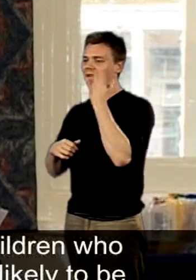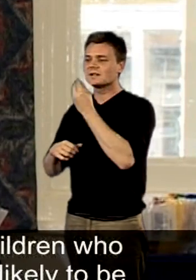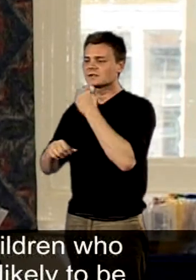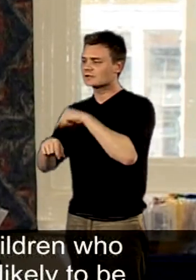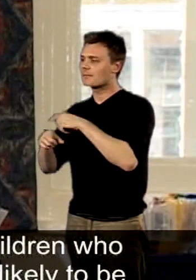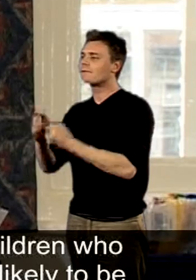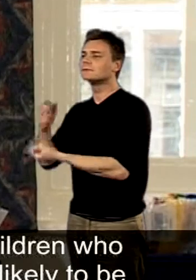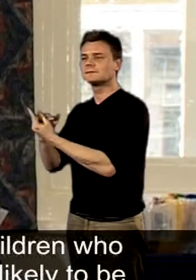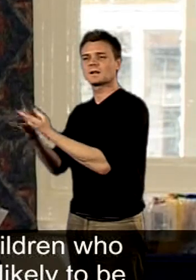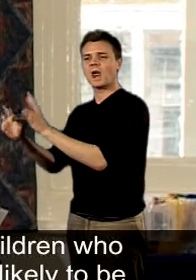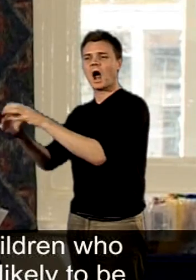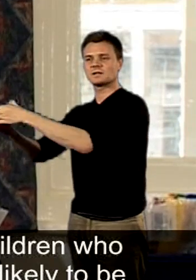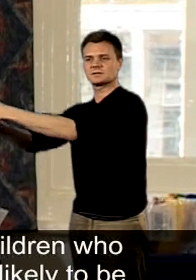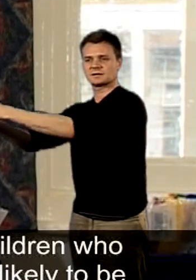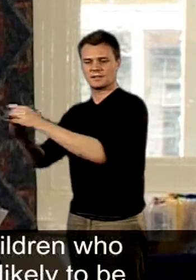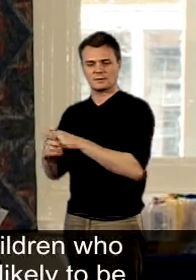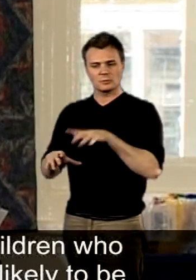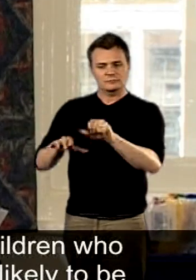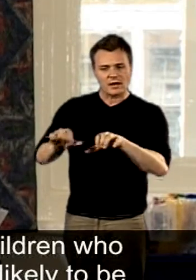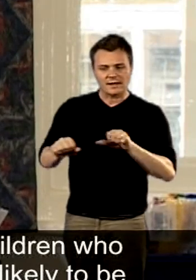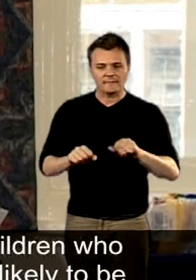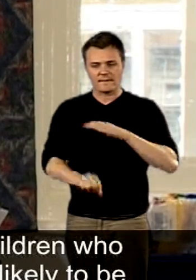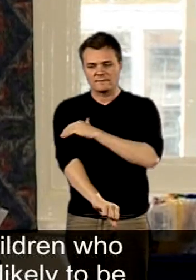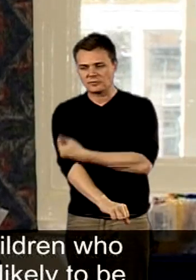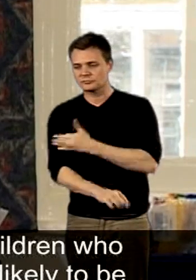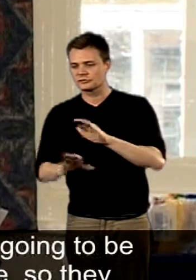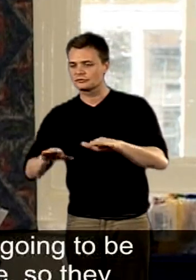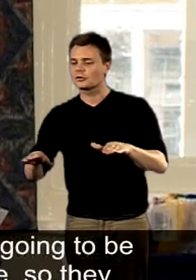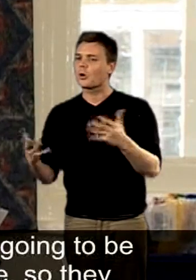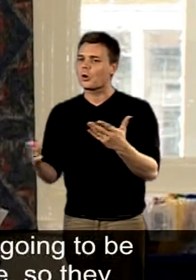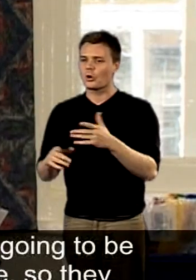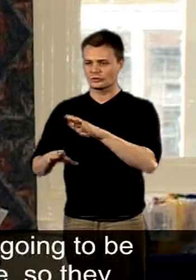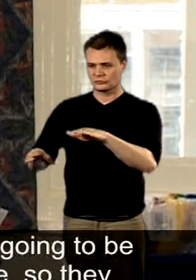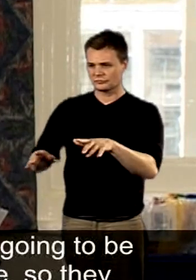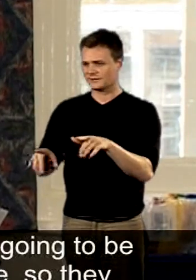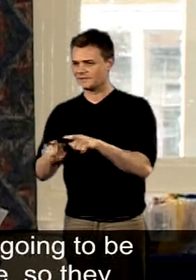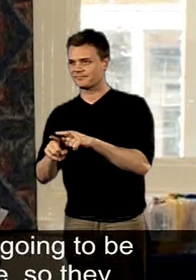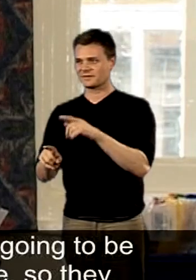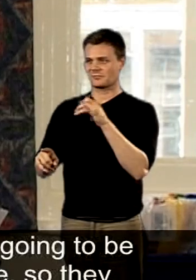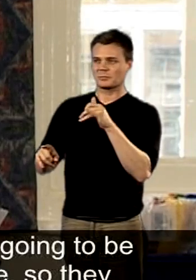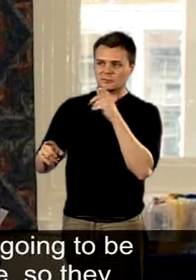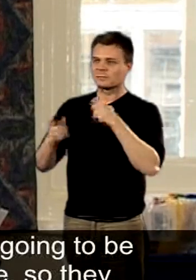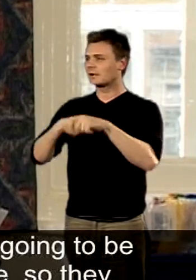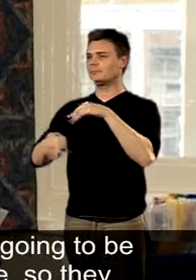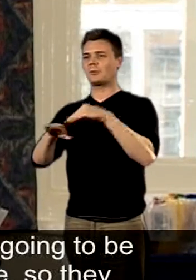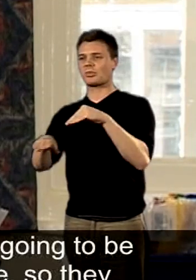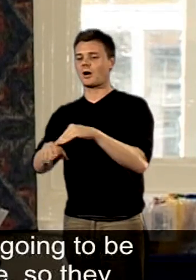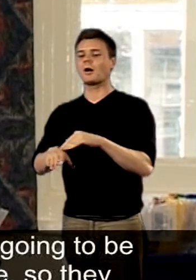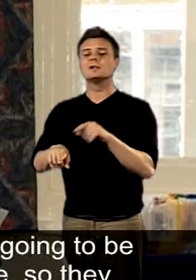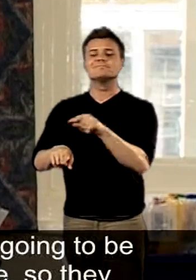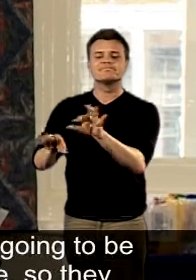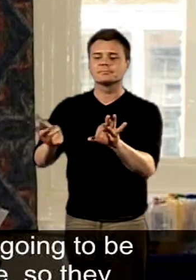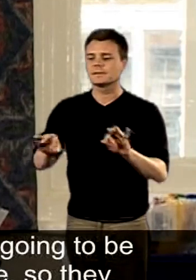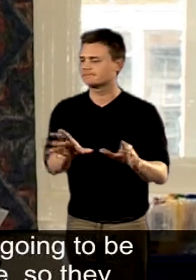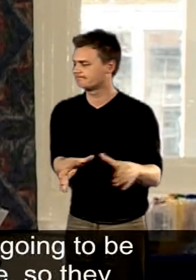we will target either children who are vulnerable or children who are likely to be getting into bother, so that they're not going to be in that